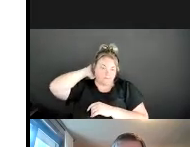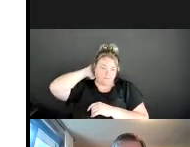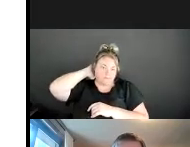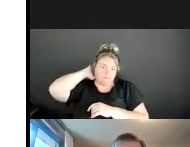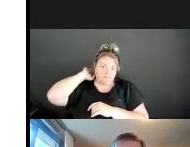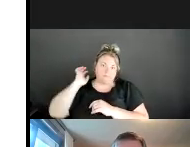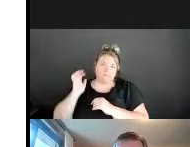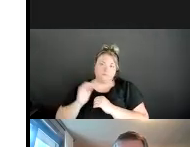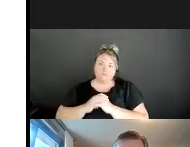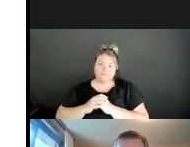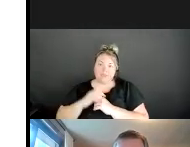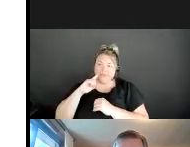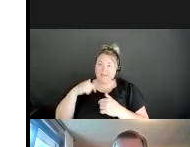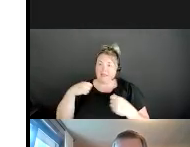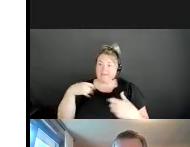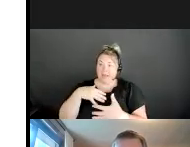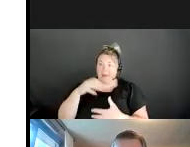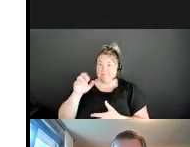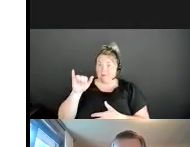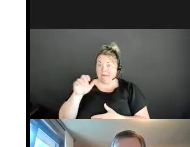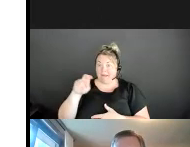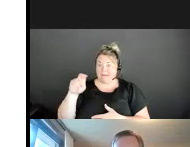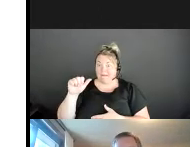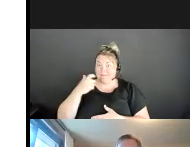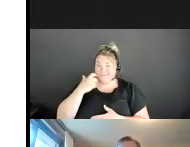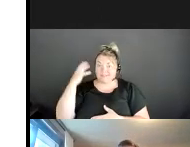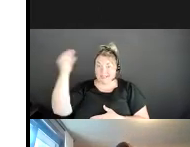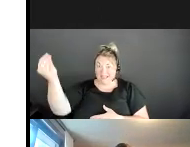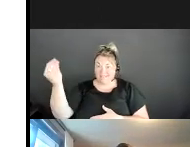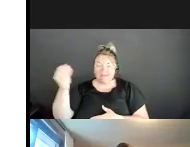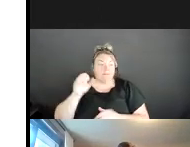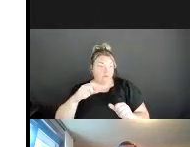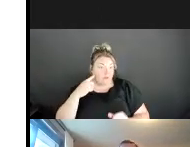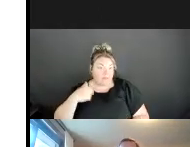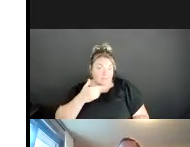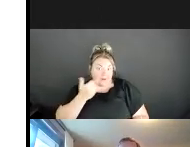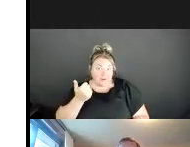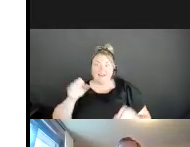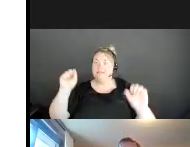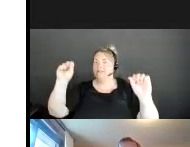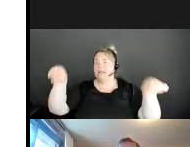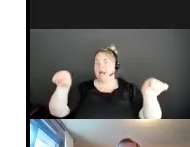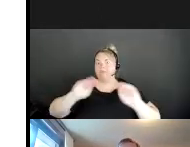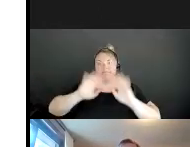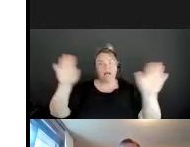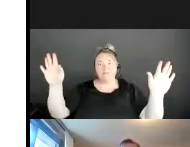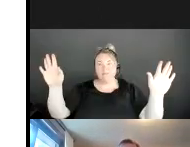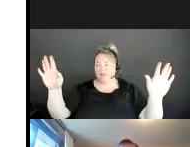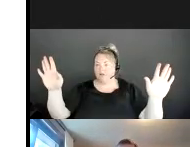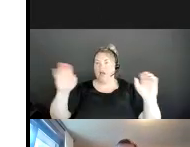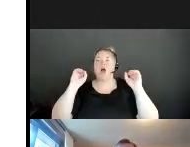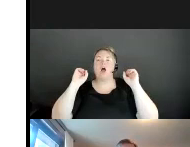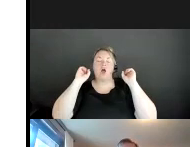Oh, I think I scared Mariana and she just left. Can you hear me better? That's much better.